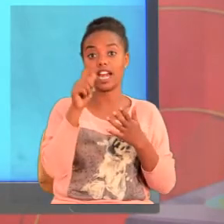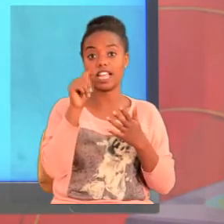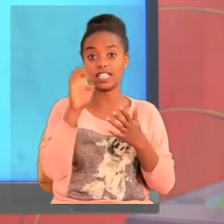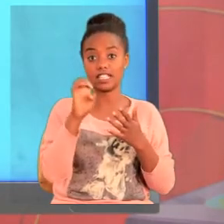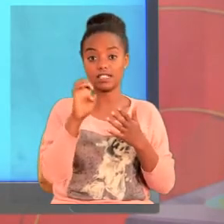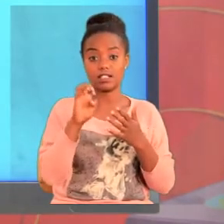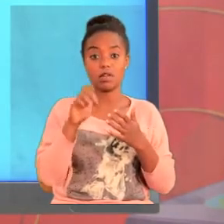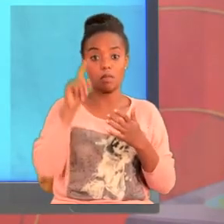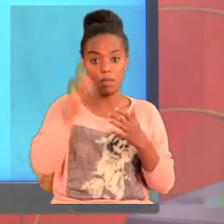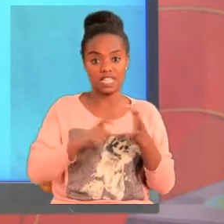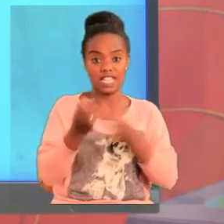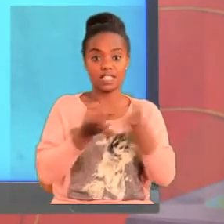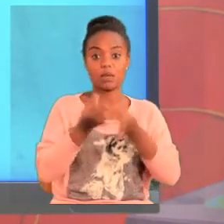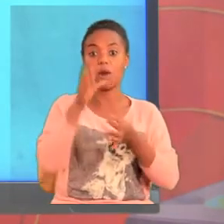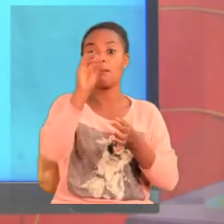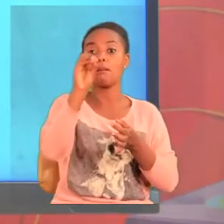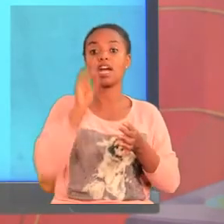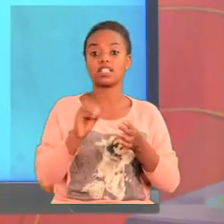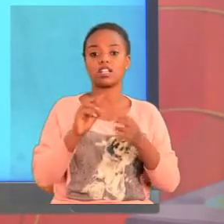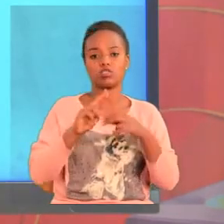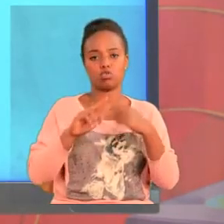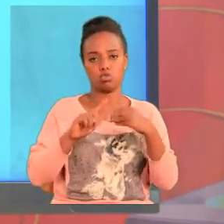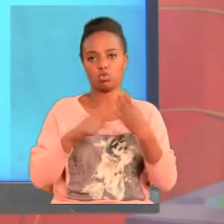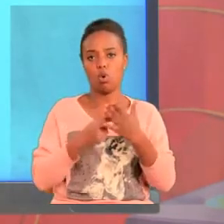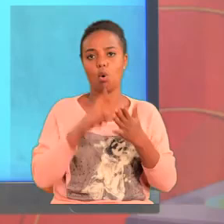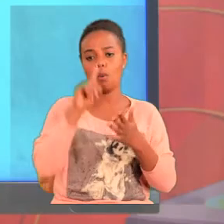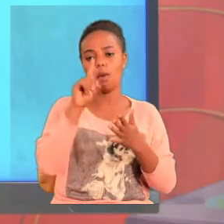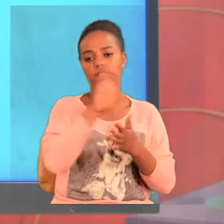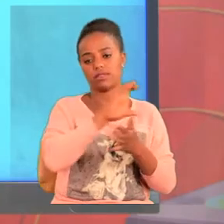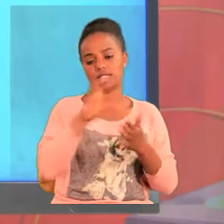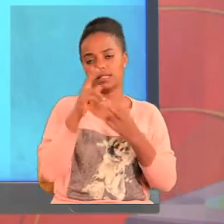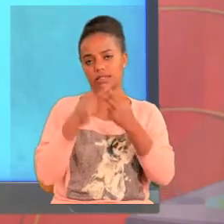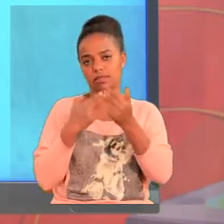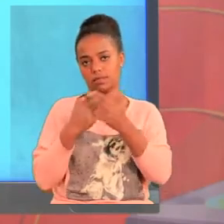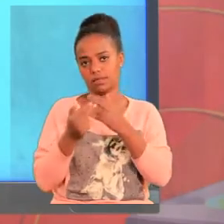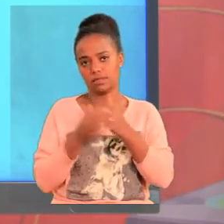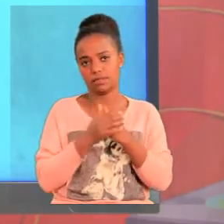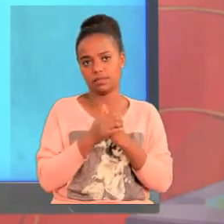percent, you multiply it by 100%. So you will have this one.